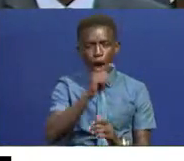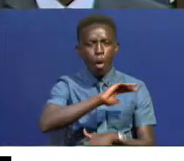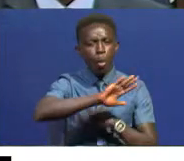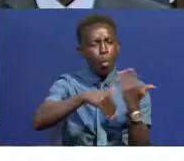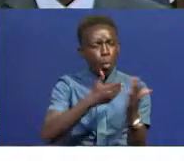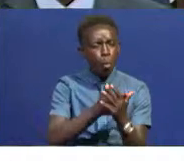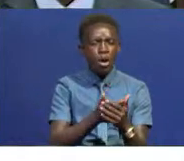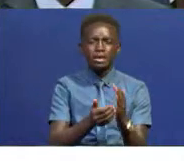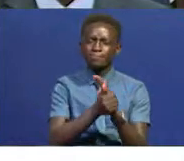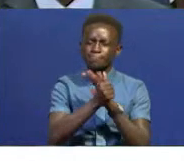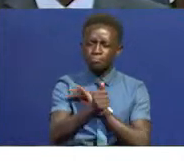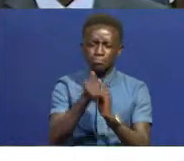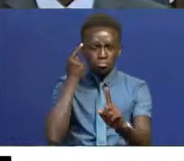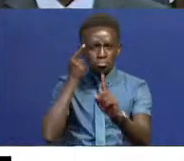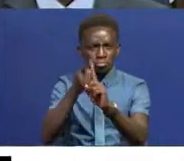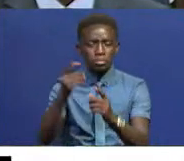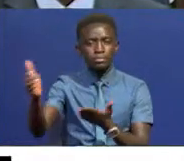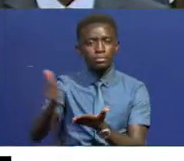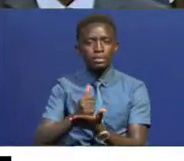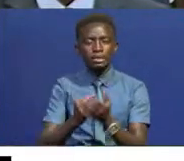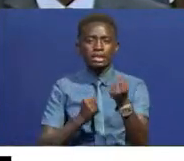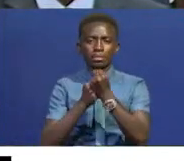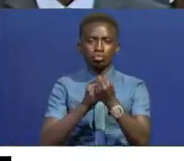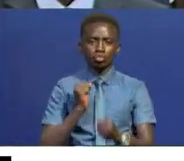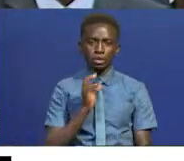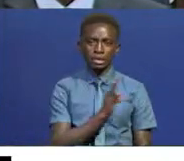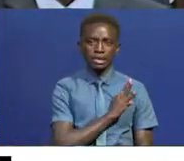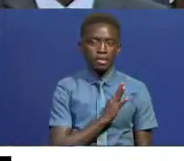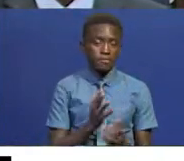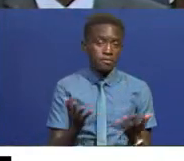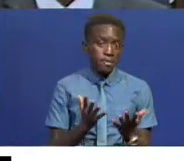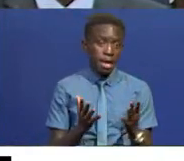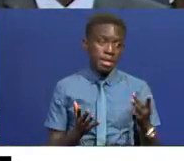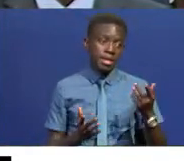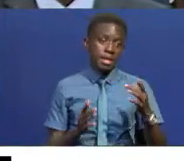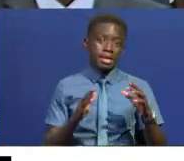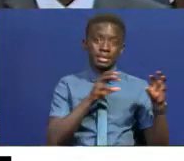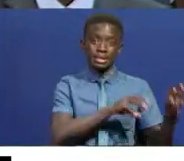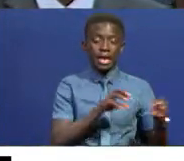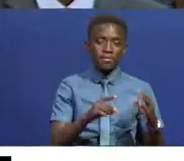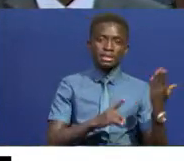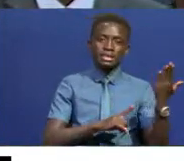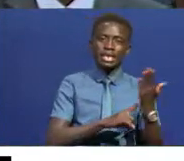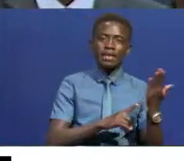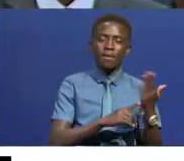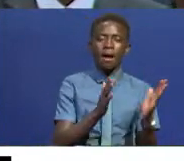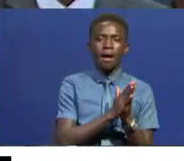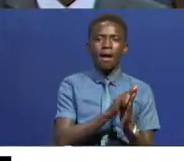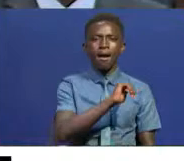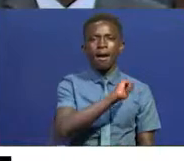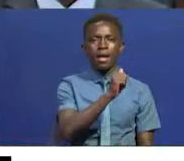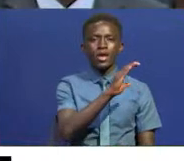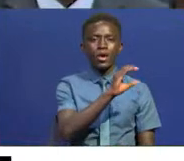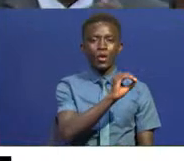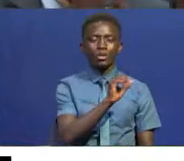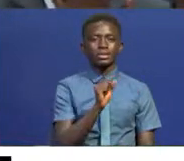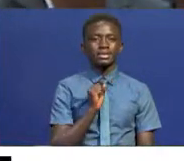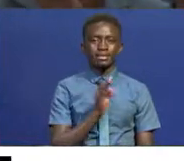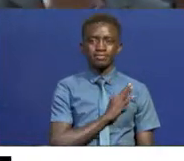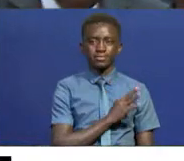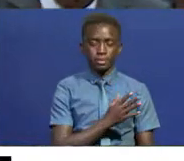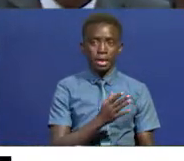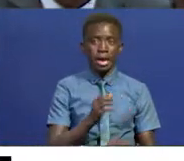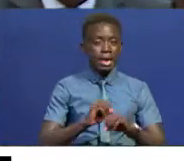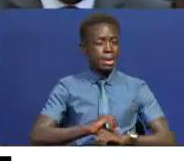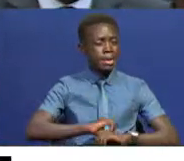hiring support staff at the expense of technical and other core function staff. Clearly, 83%